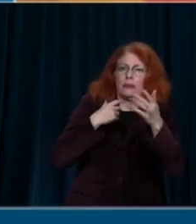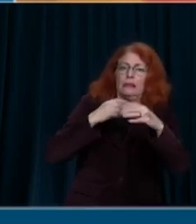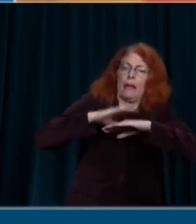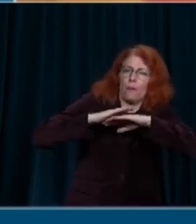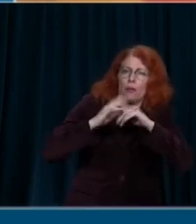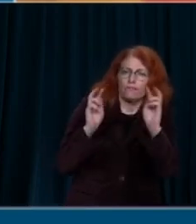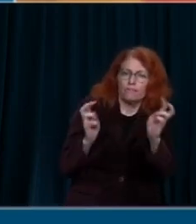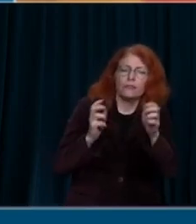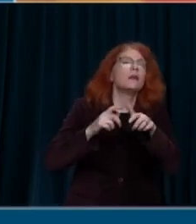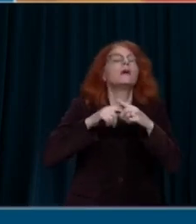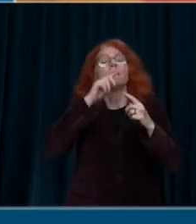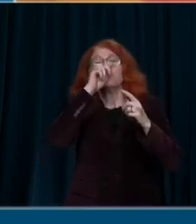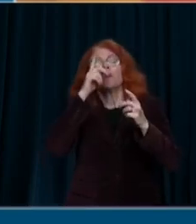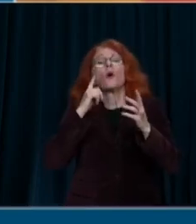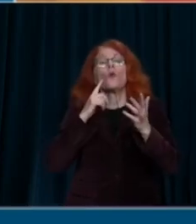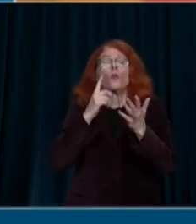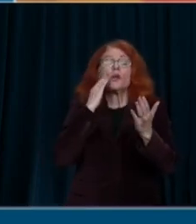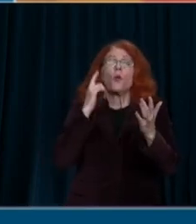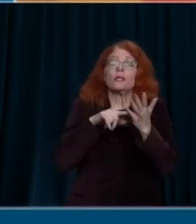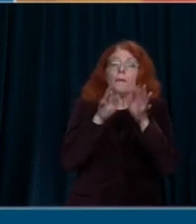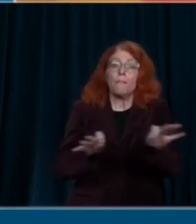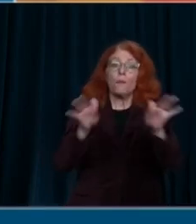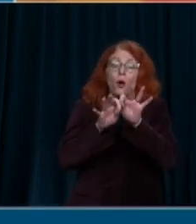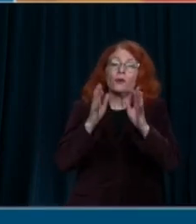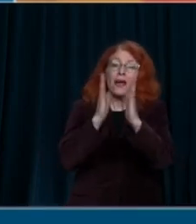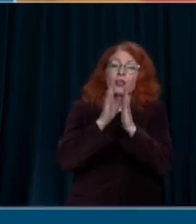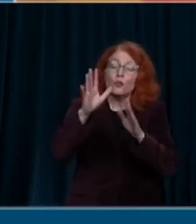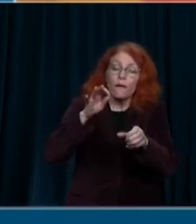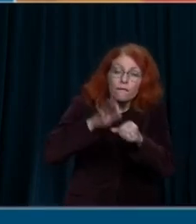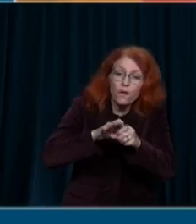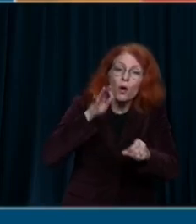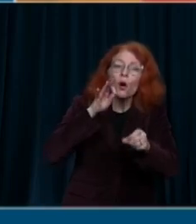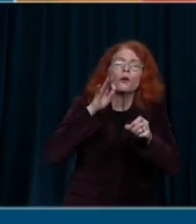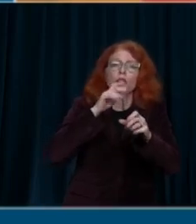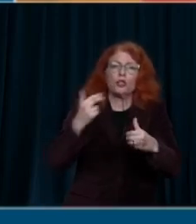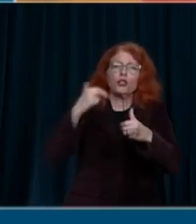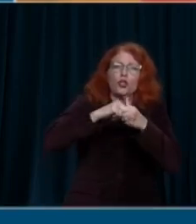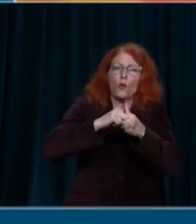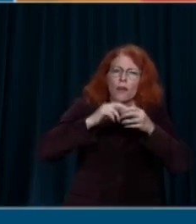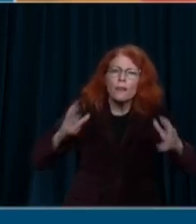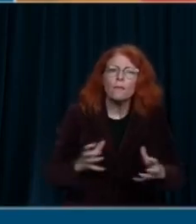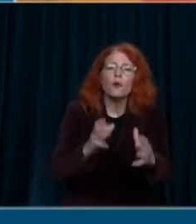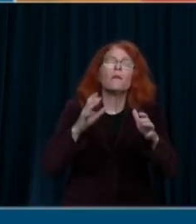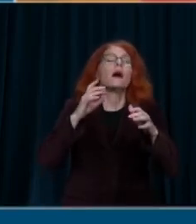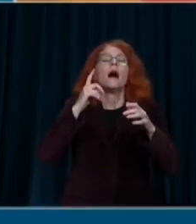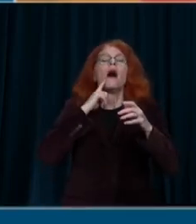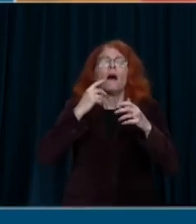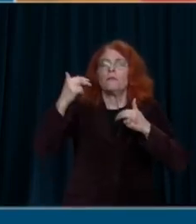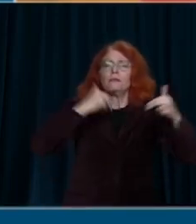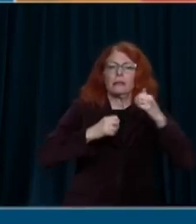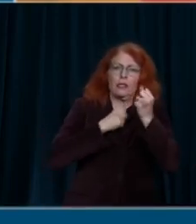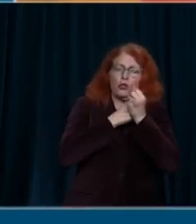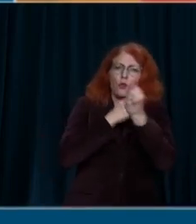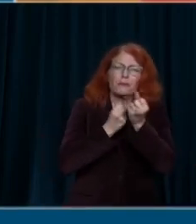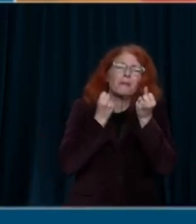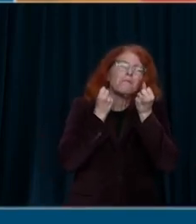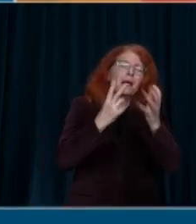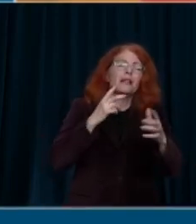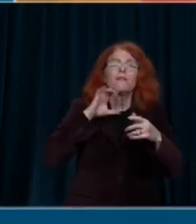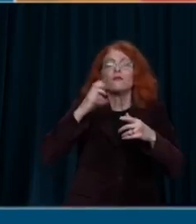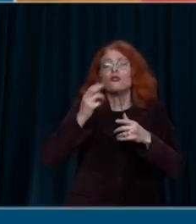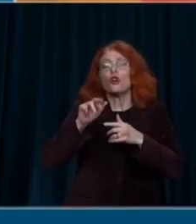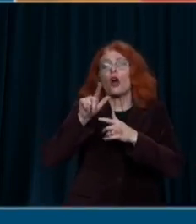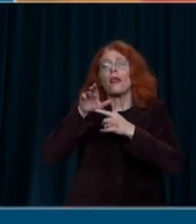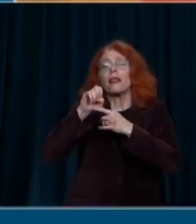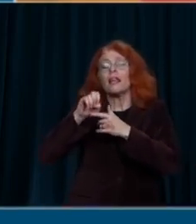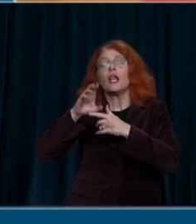it's important. I ask for your vote. I ask for your support to join the movement. I've been endorsed by a broad array of Americans, from Charlie Kirk